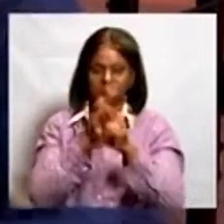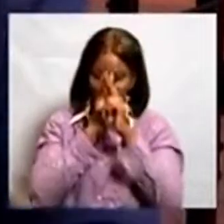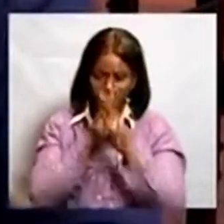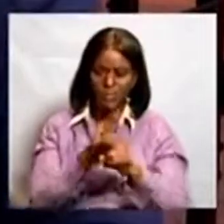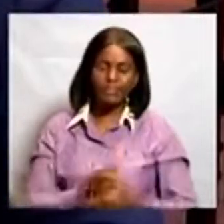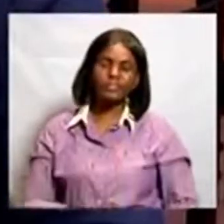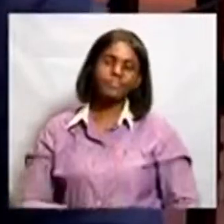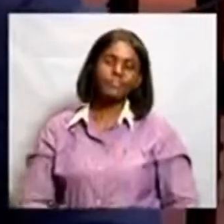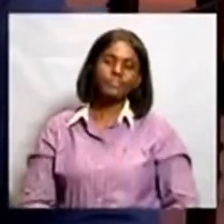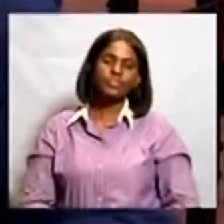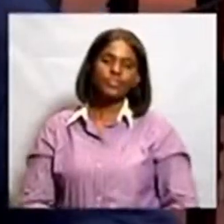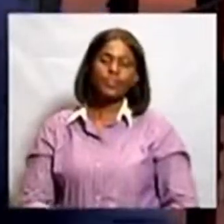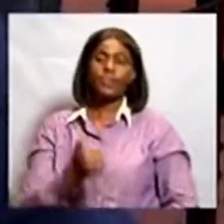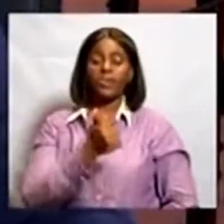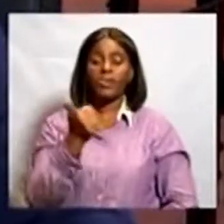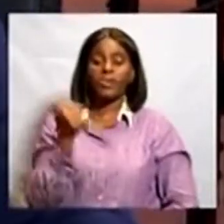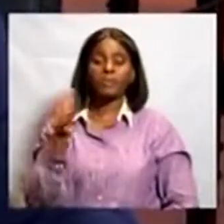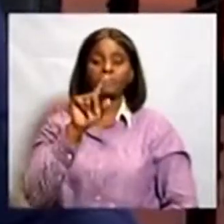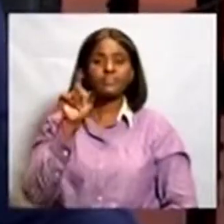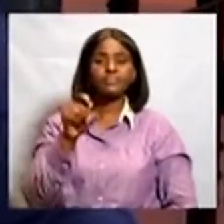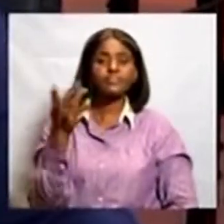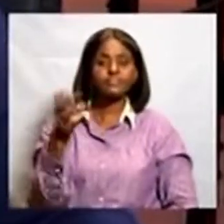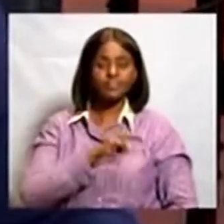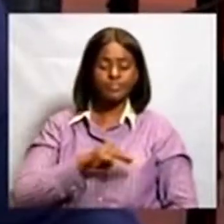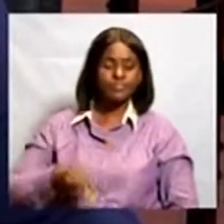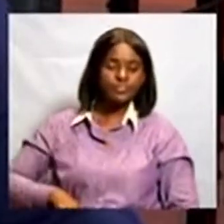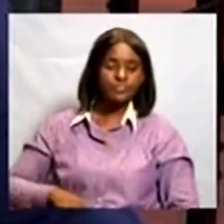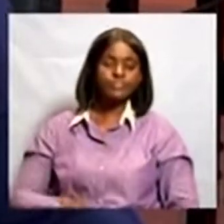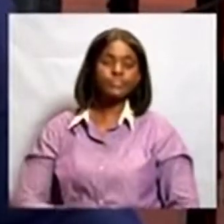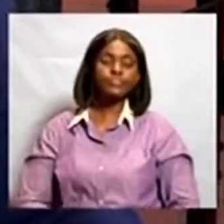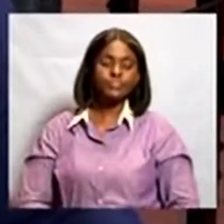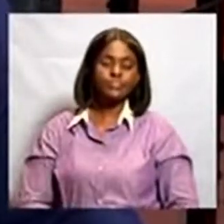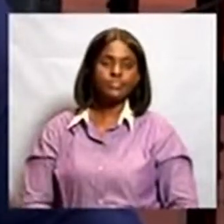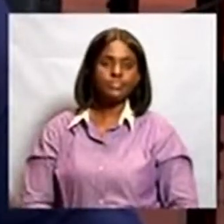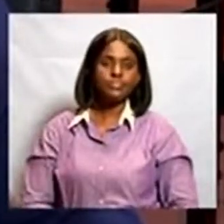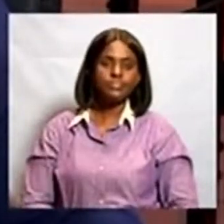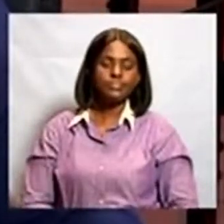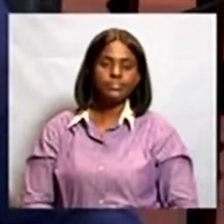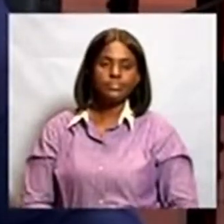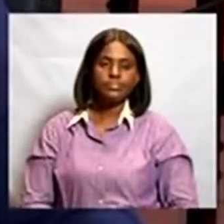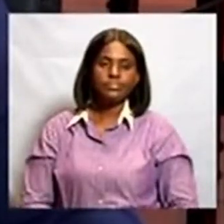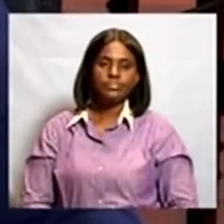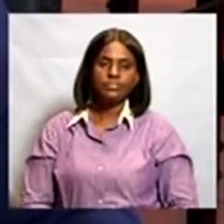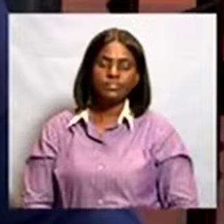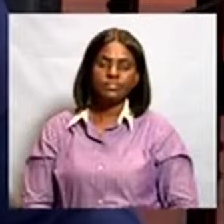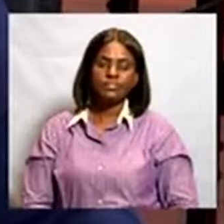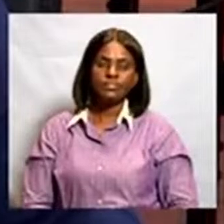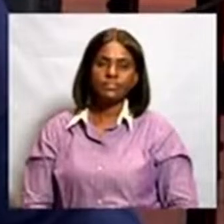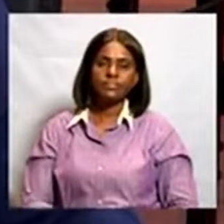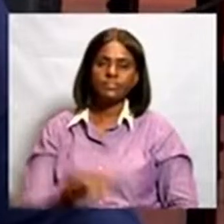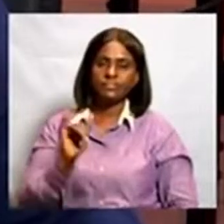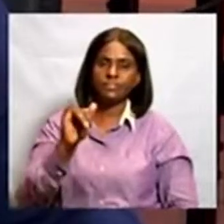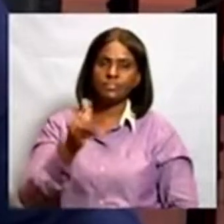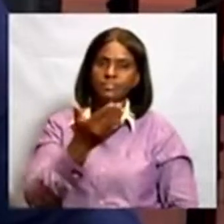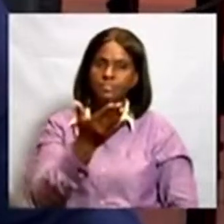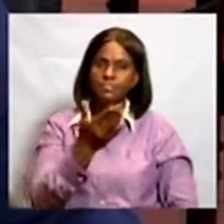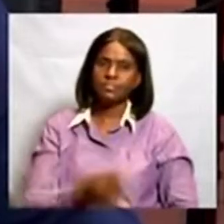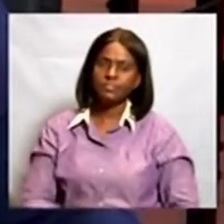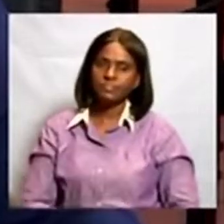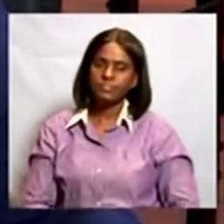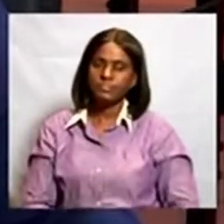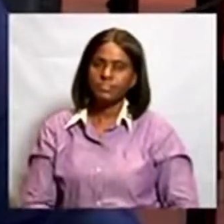much. Any other questions again, members? I think you are noting the questions. Yes, Honorable Chang.